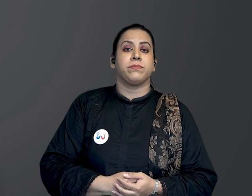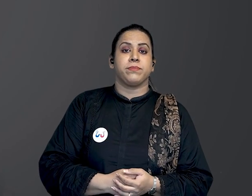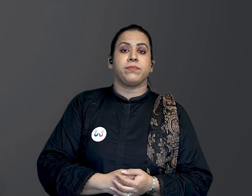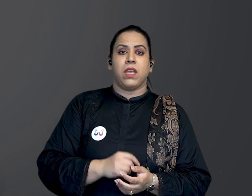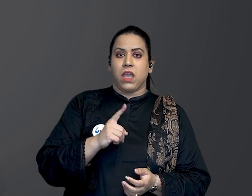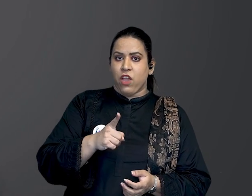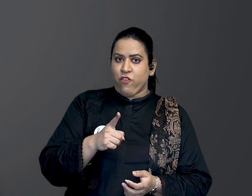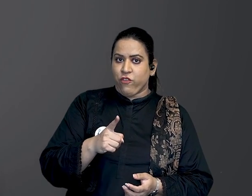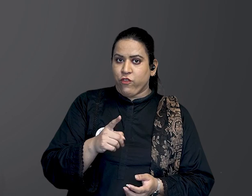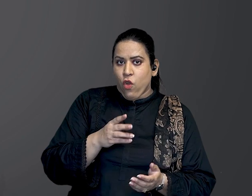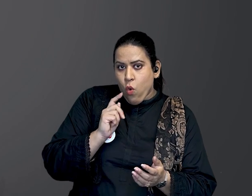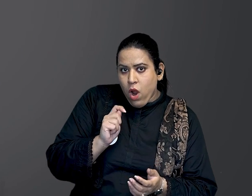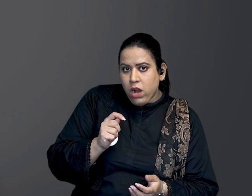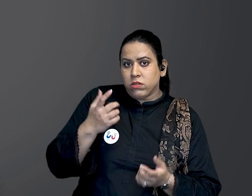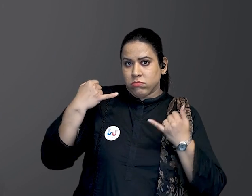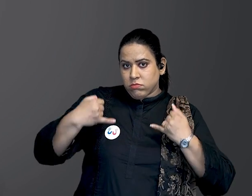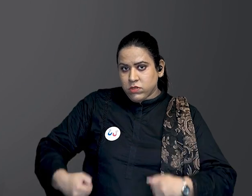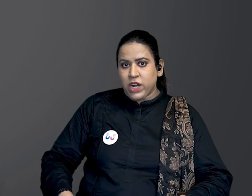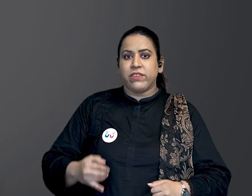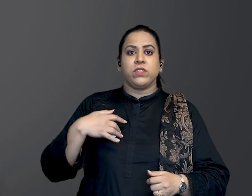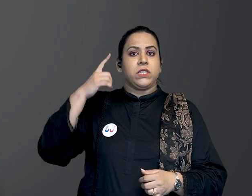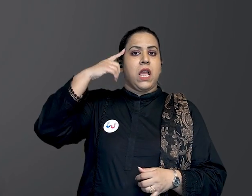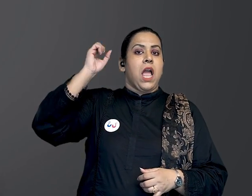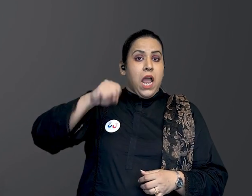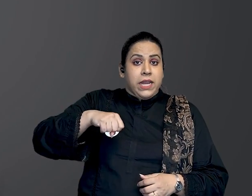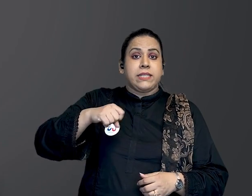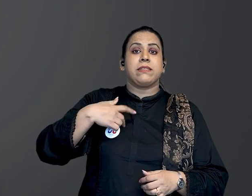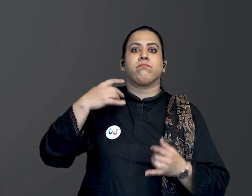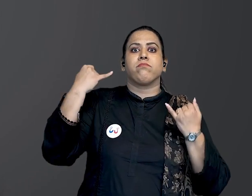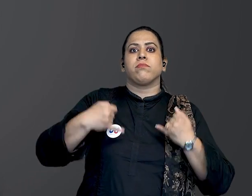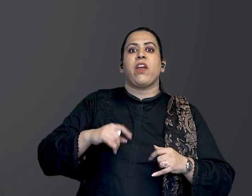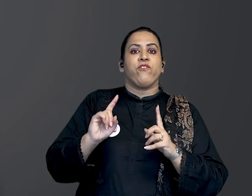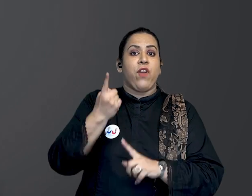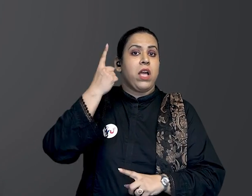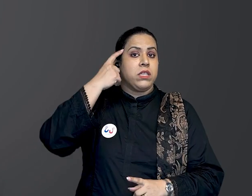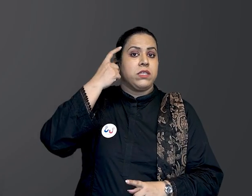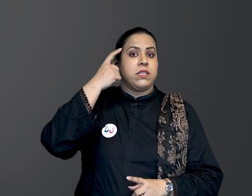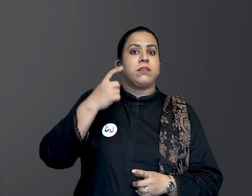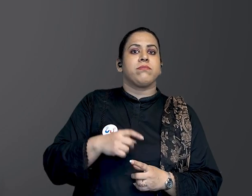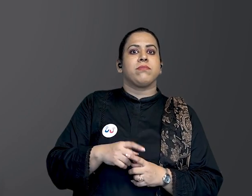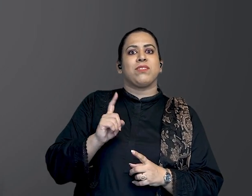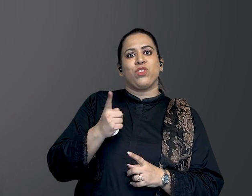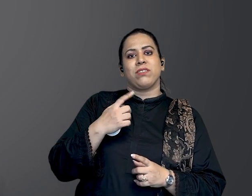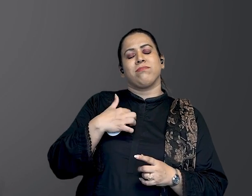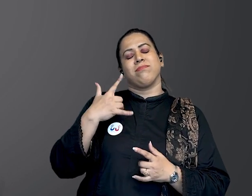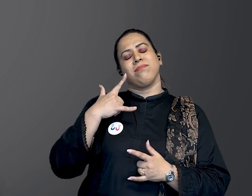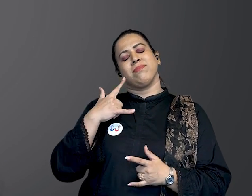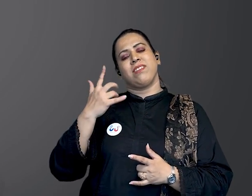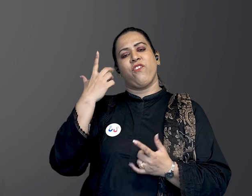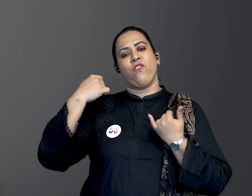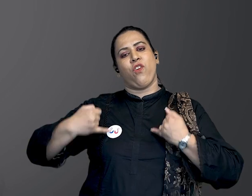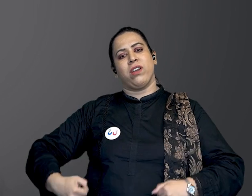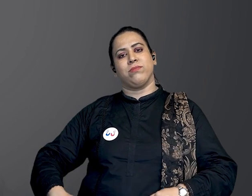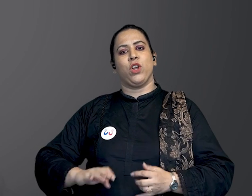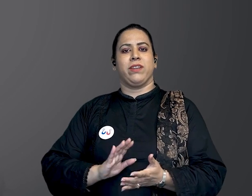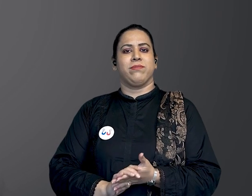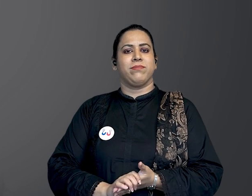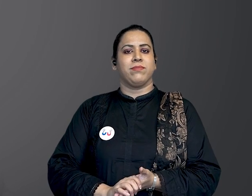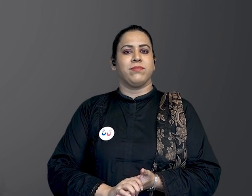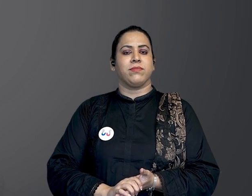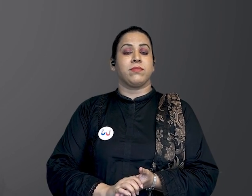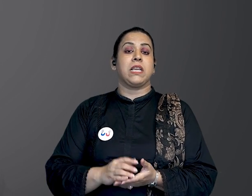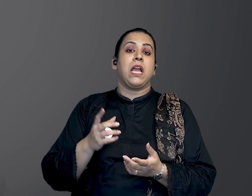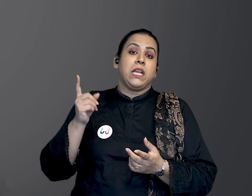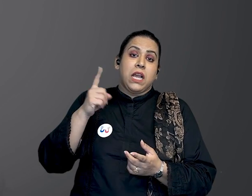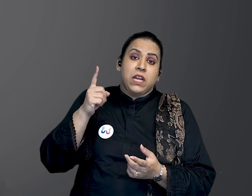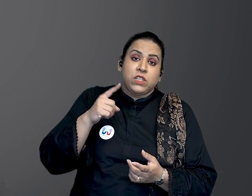not a diet. Because a diet means that you're restricted. A lifestyle means you live it. And once you live it, you become that person, changing